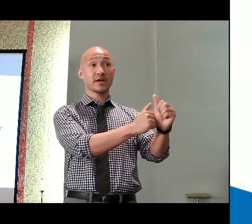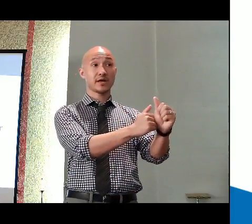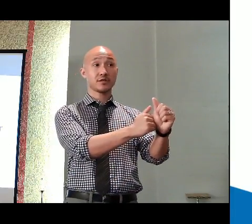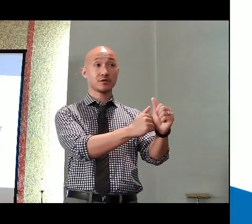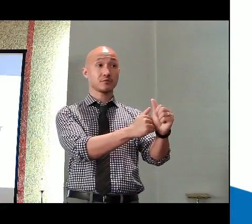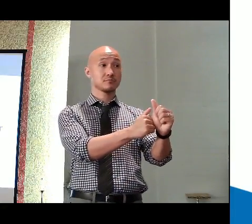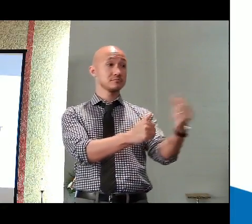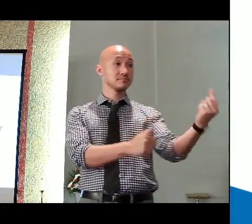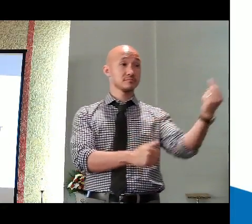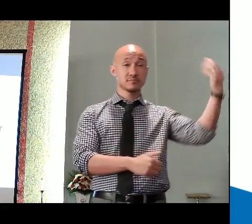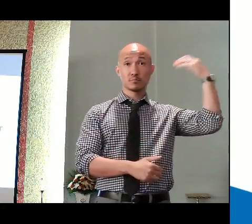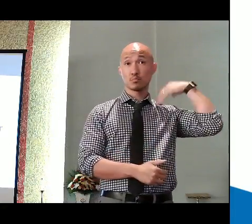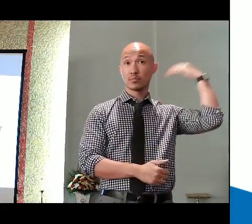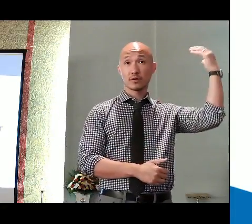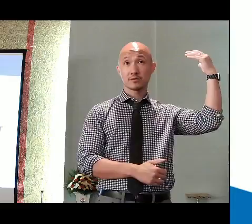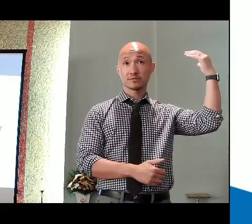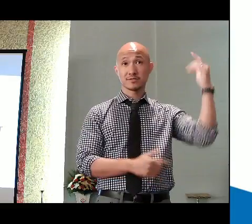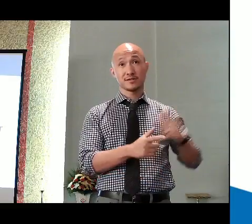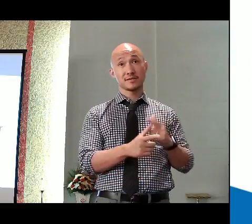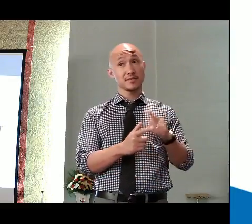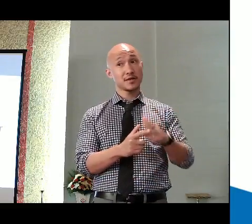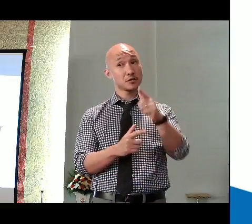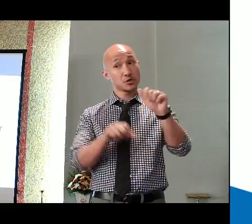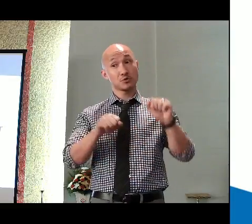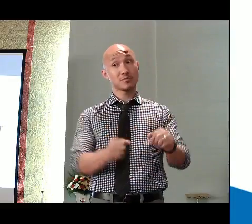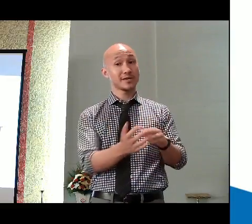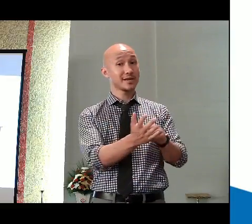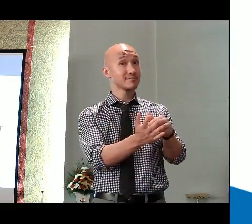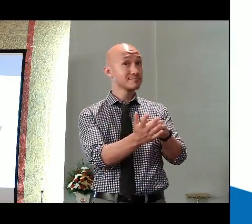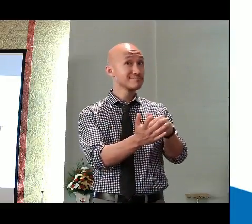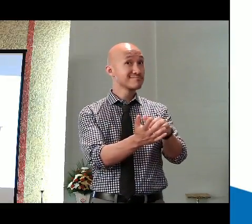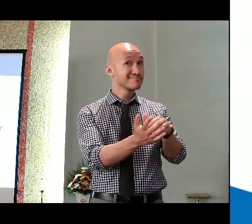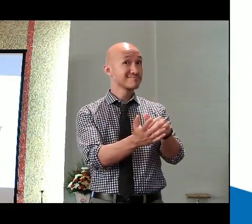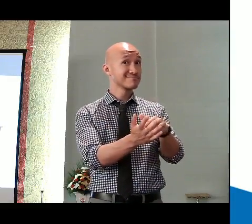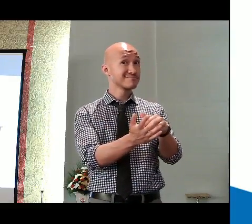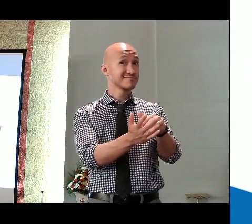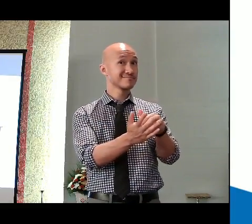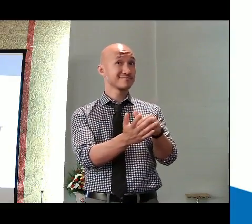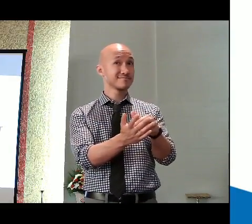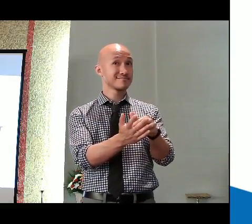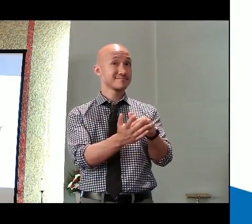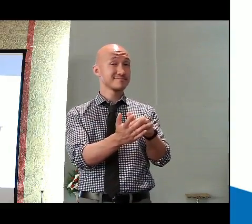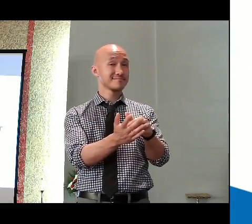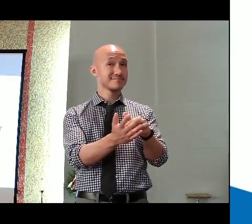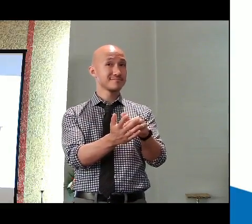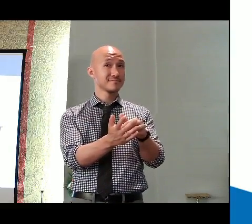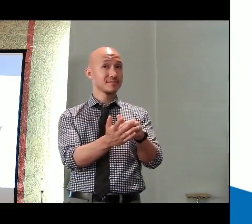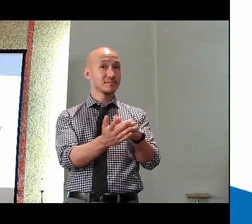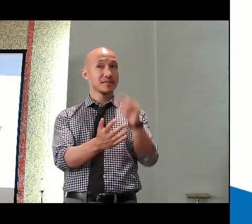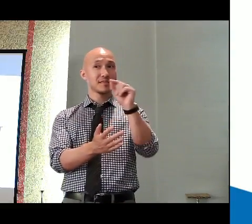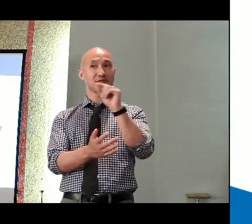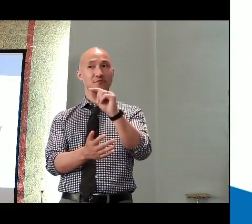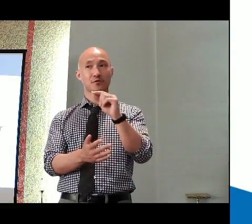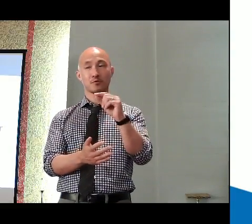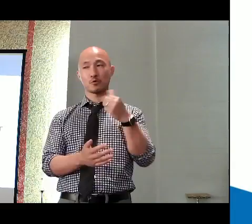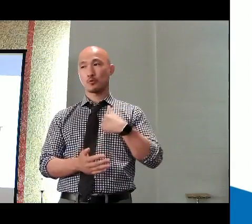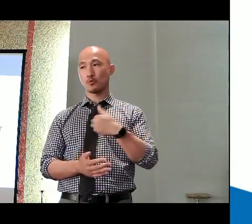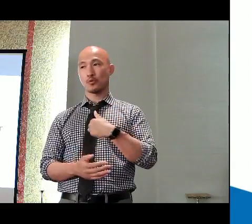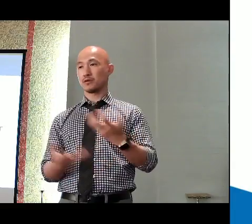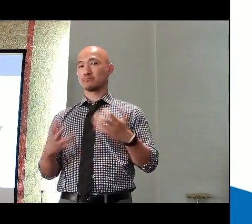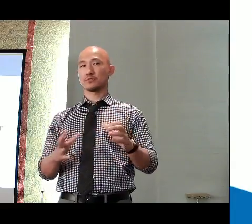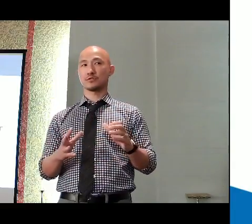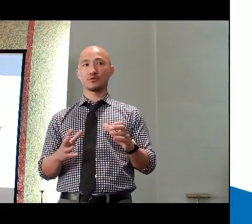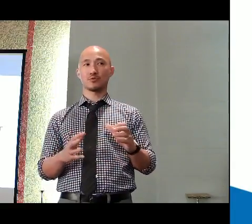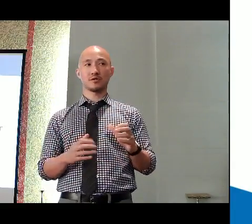That's sometimes why we don't like to work for someone else, right? We don't like to be told what to do. But everybody